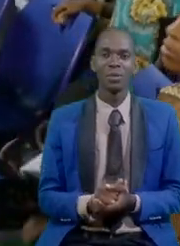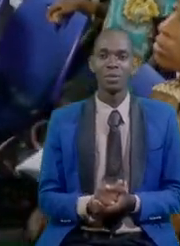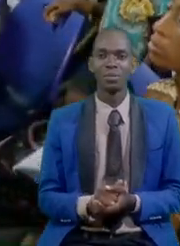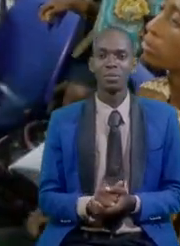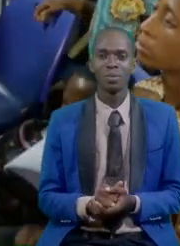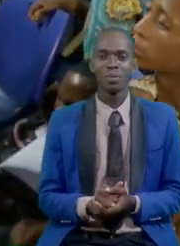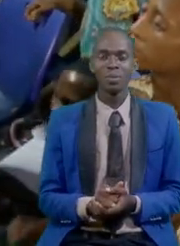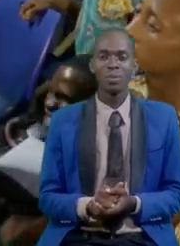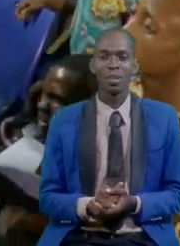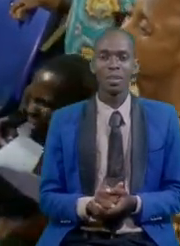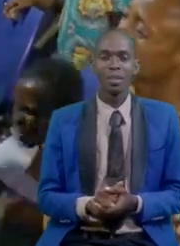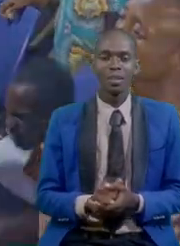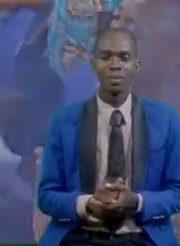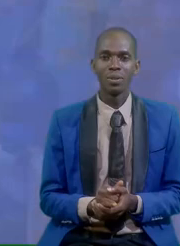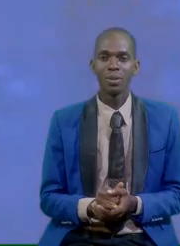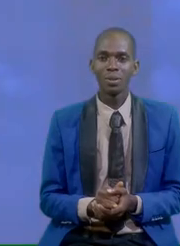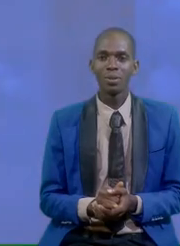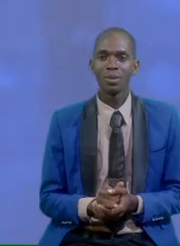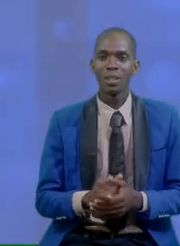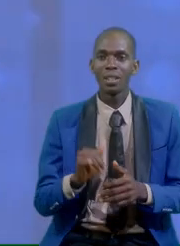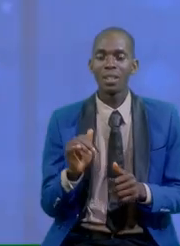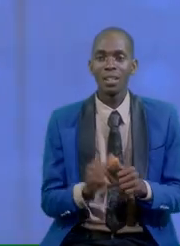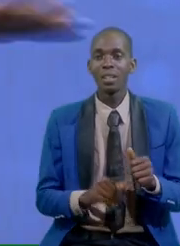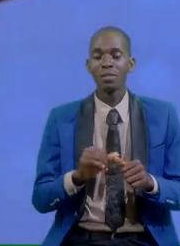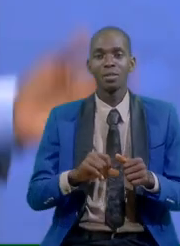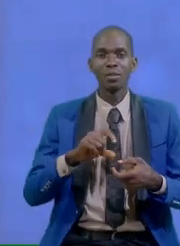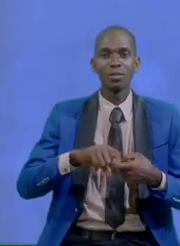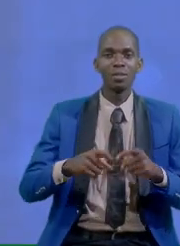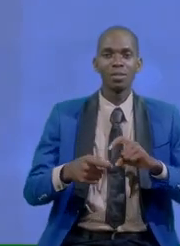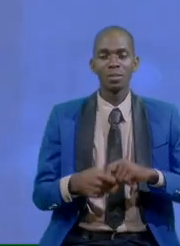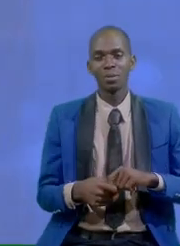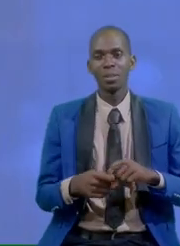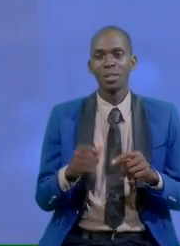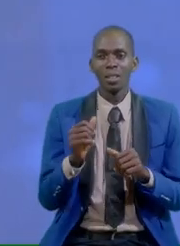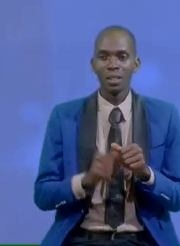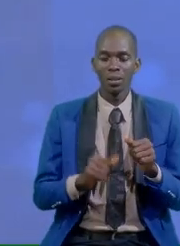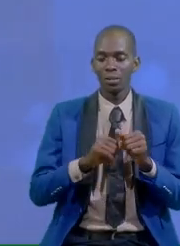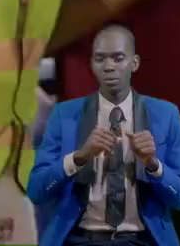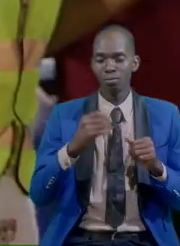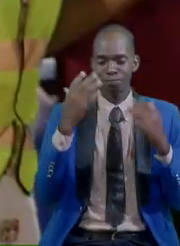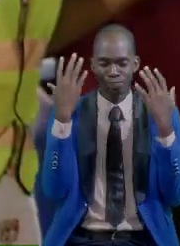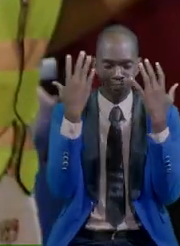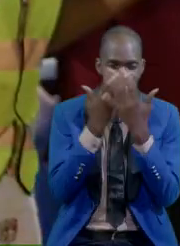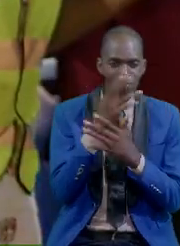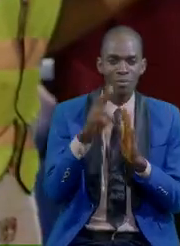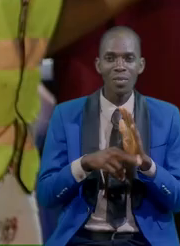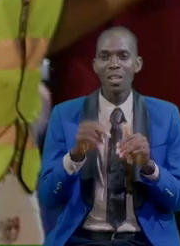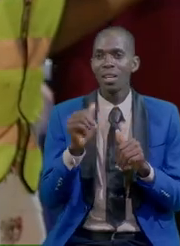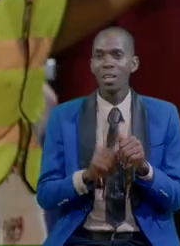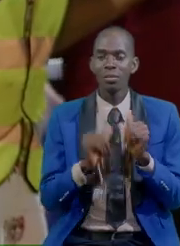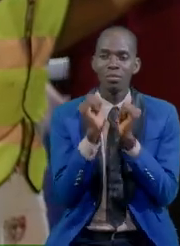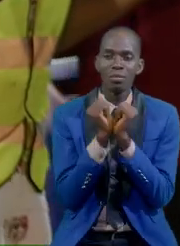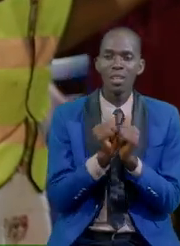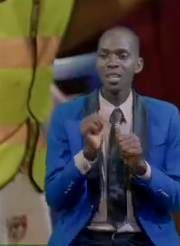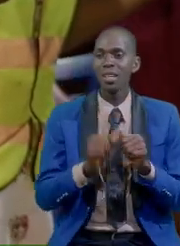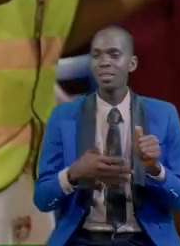Every chain, every shackle, every bondage, anything, everything that